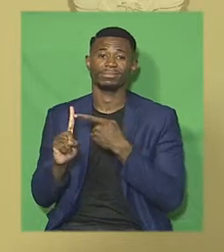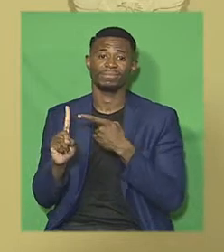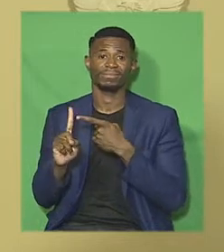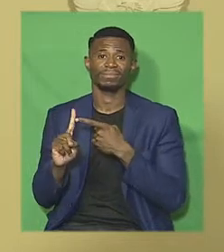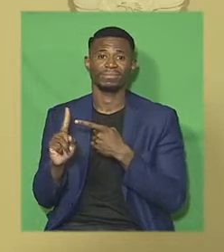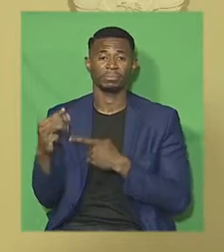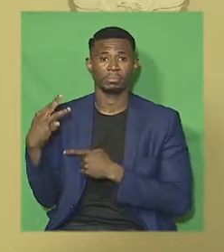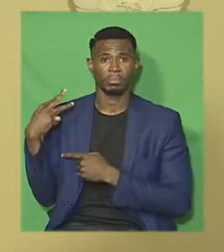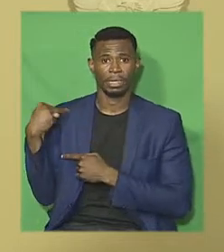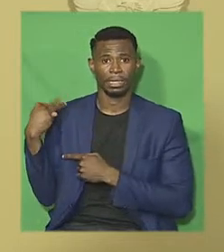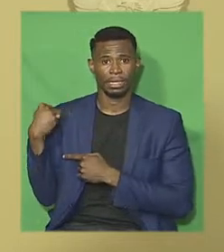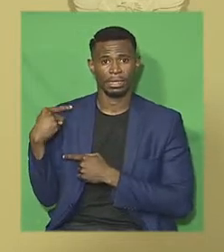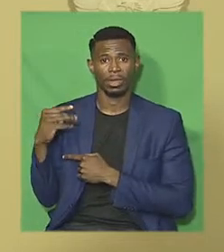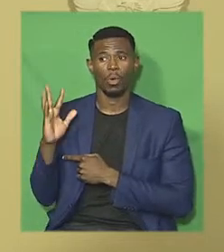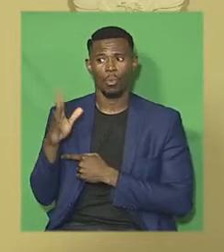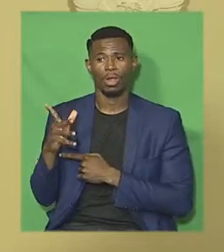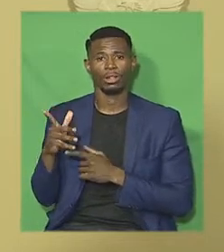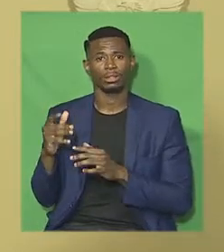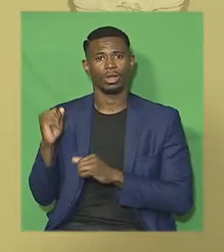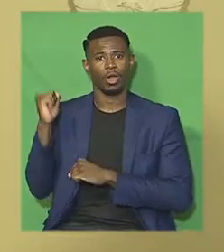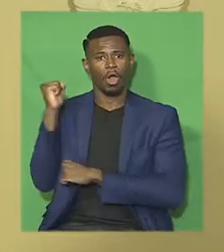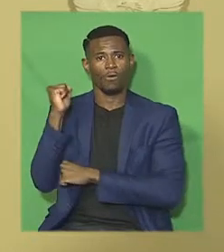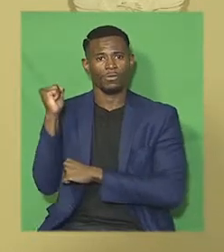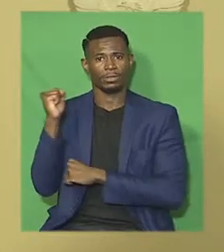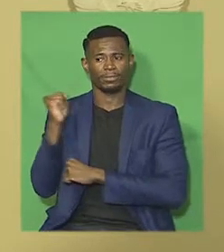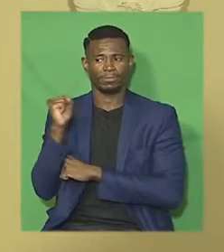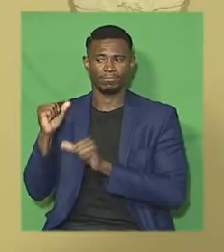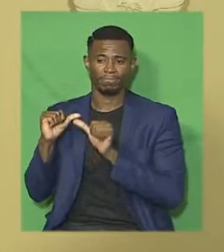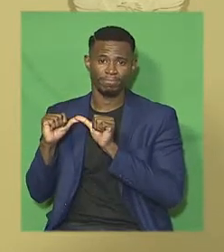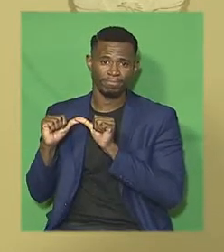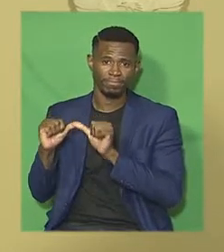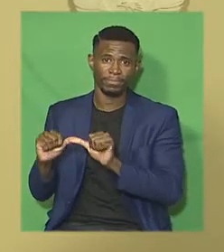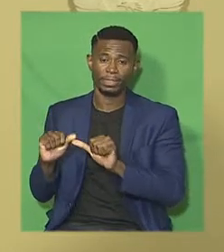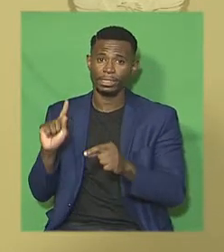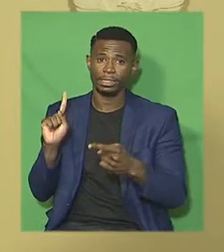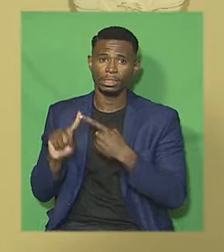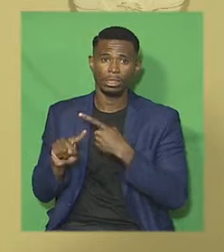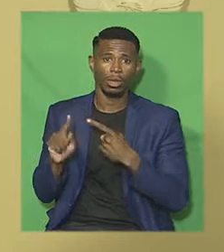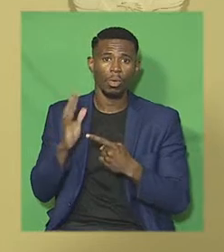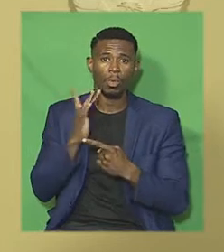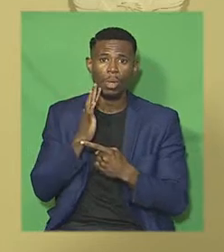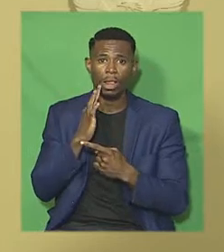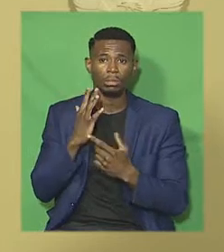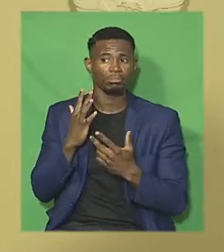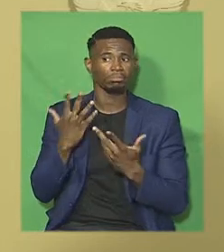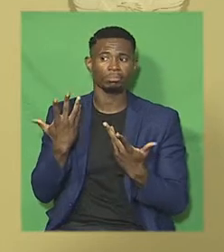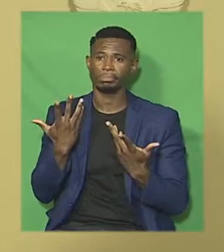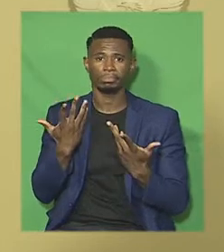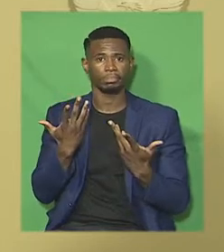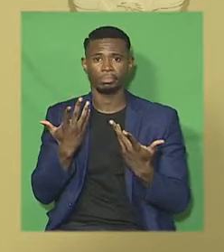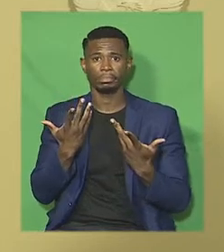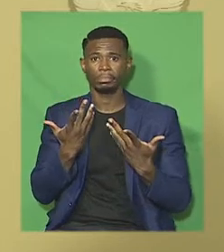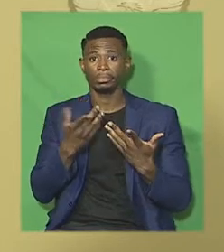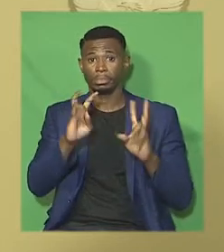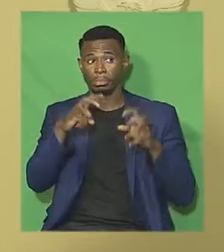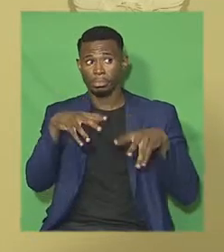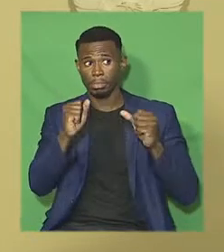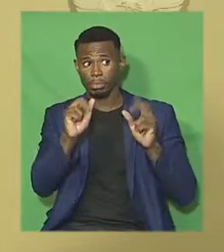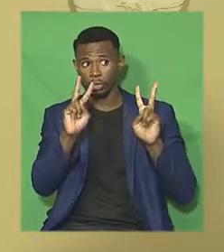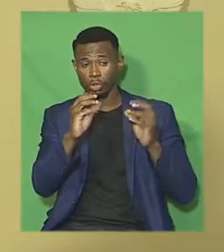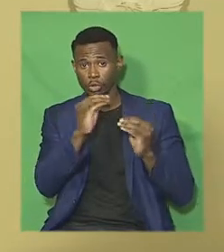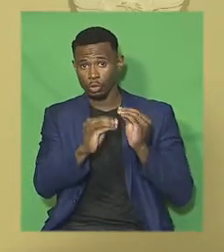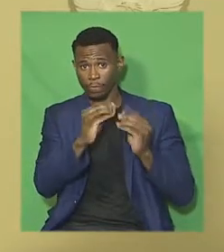remain in office for as long as it is necessary to resolve the electricity